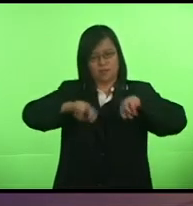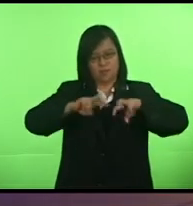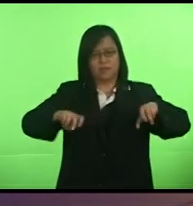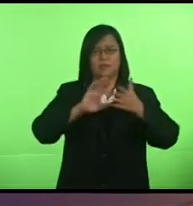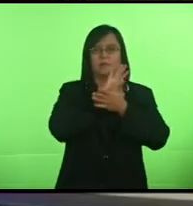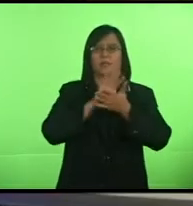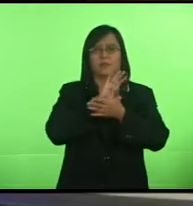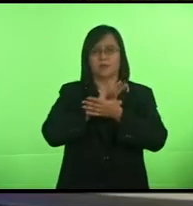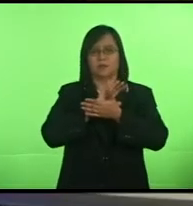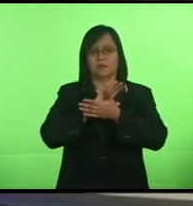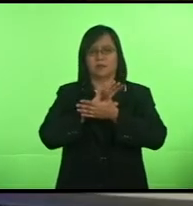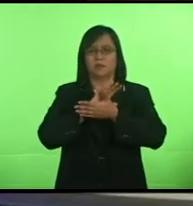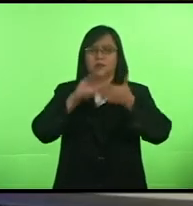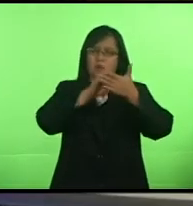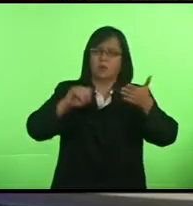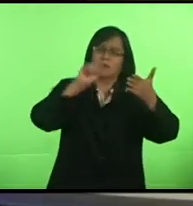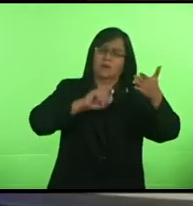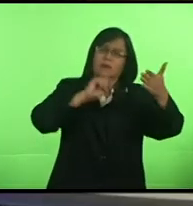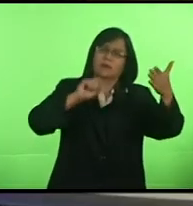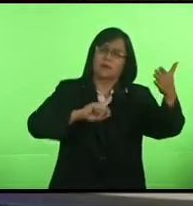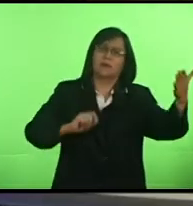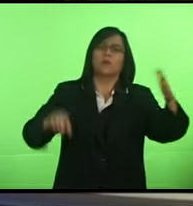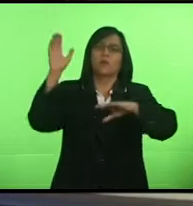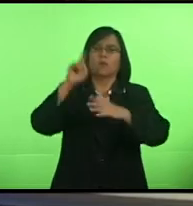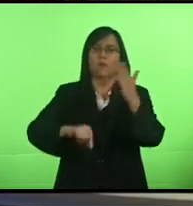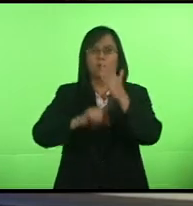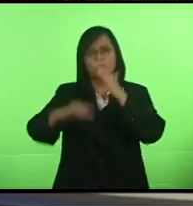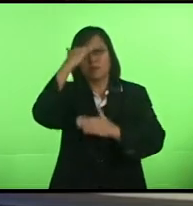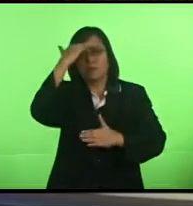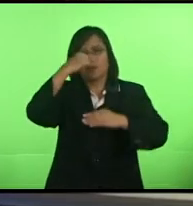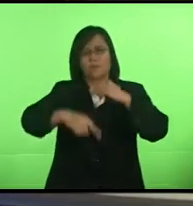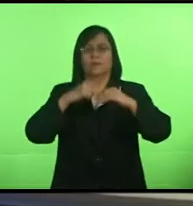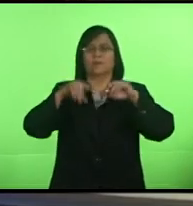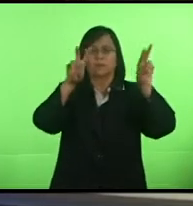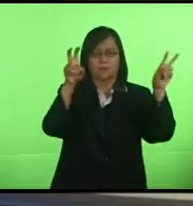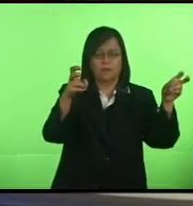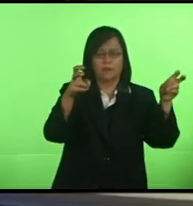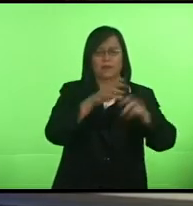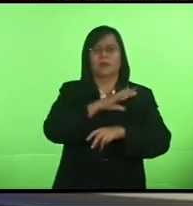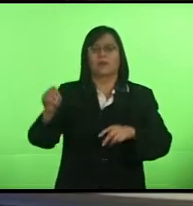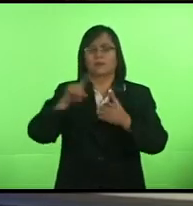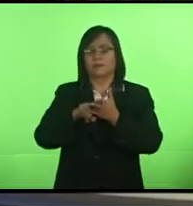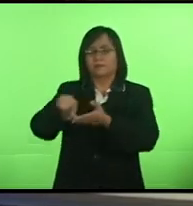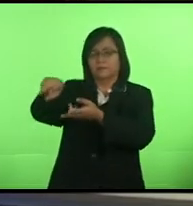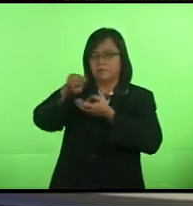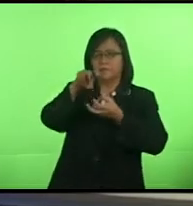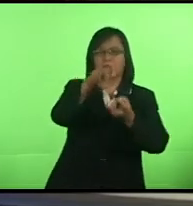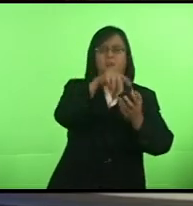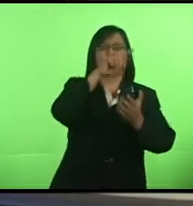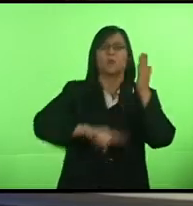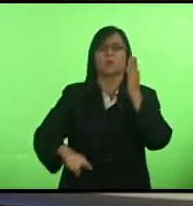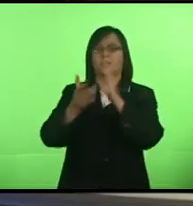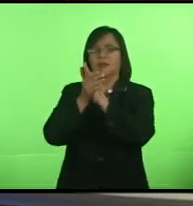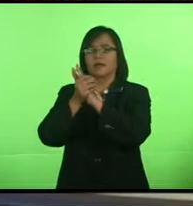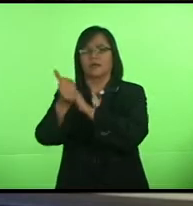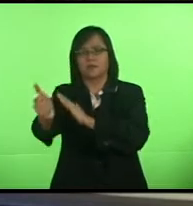what you know about the subject and make a deliberate attempt to find out what experts know as well. A research